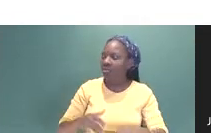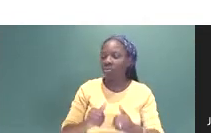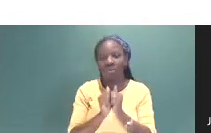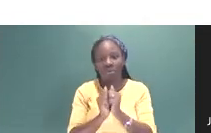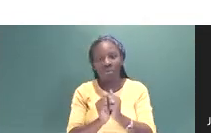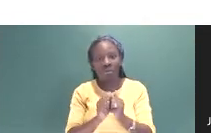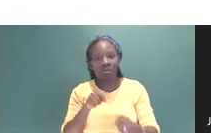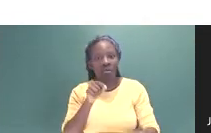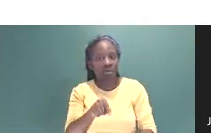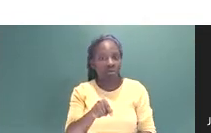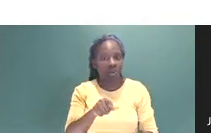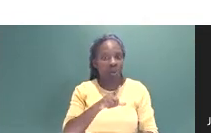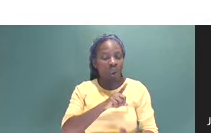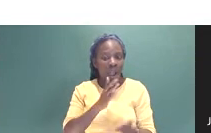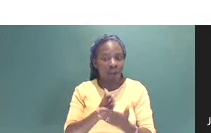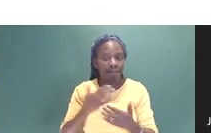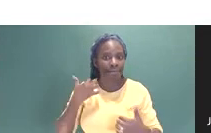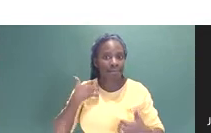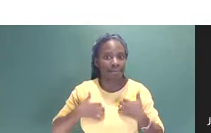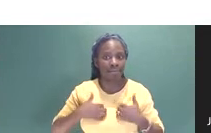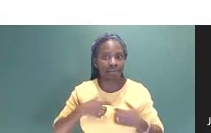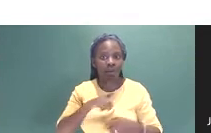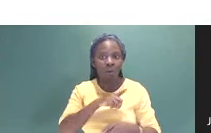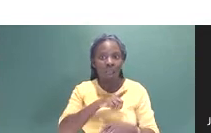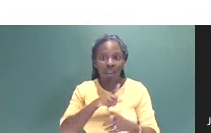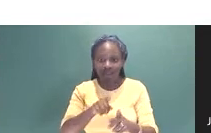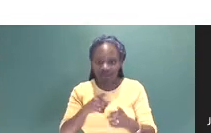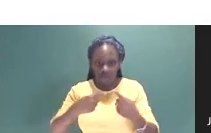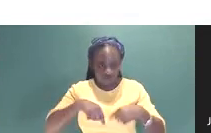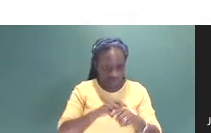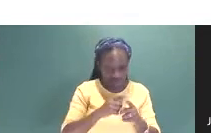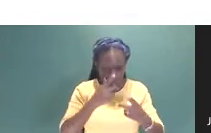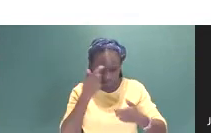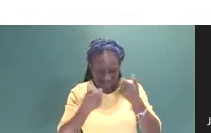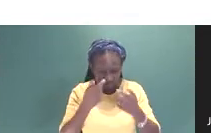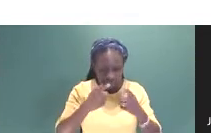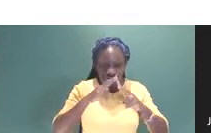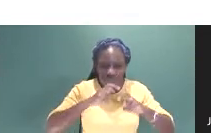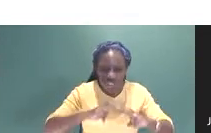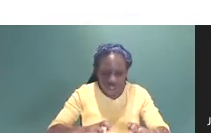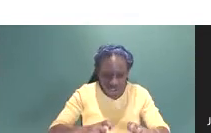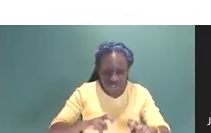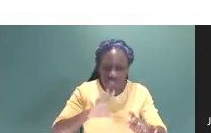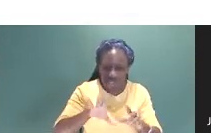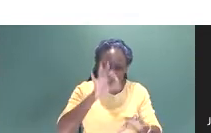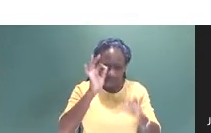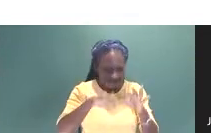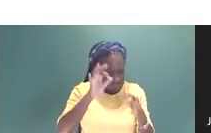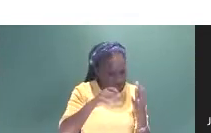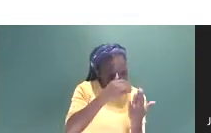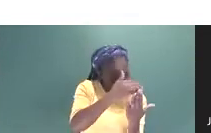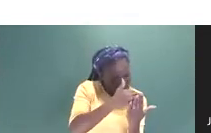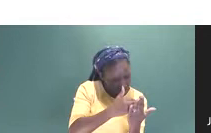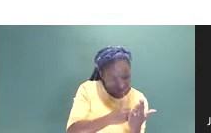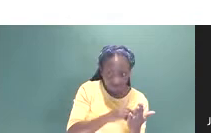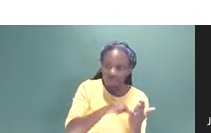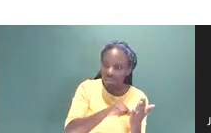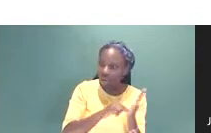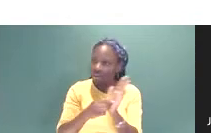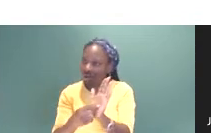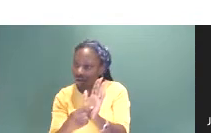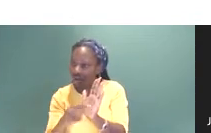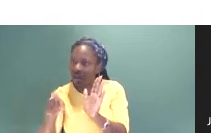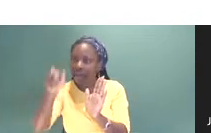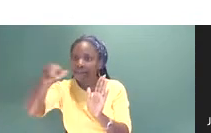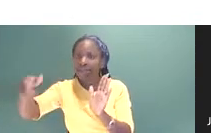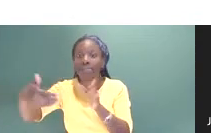was fascinating not only to put the findings back to the participants and check that we had understood correctly, but also the